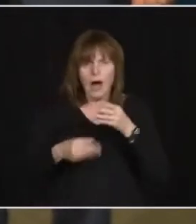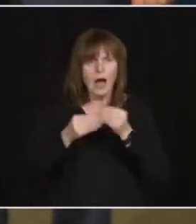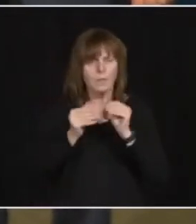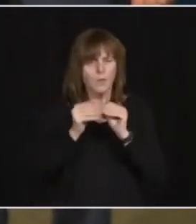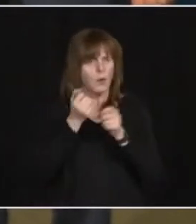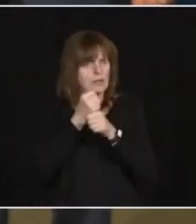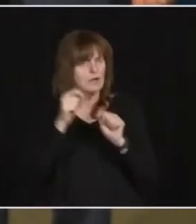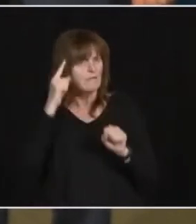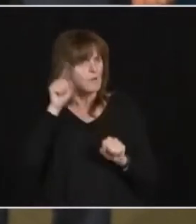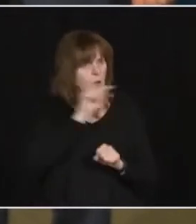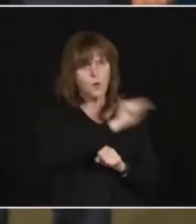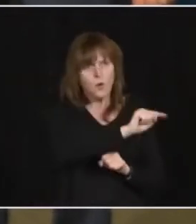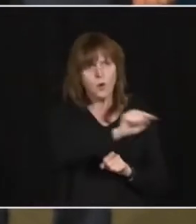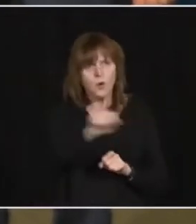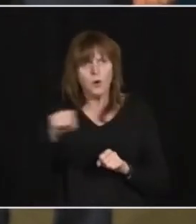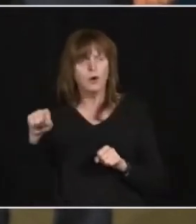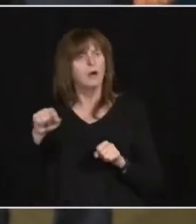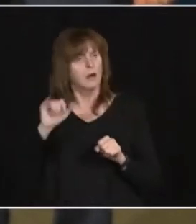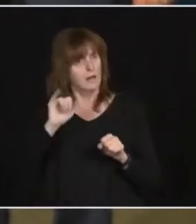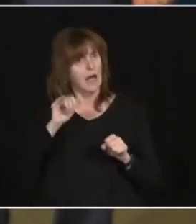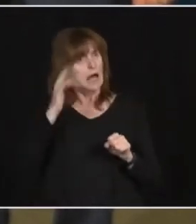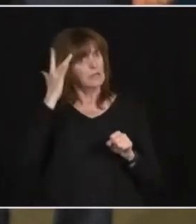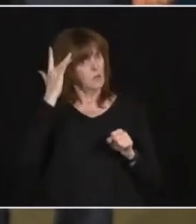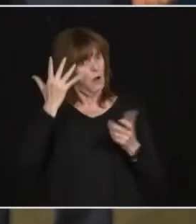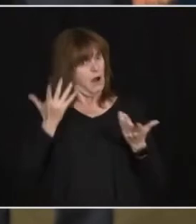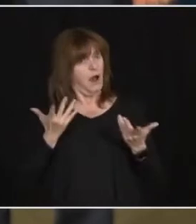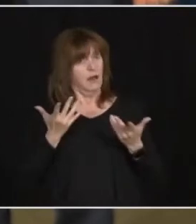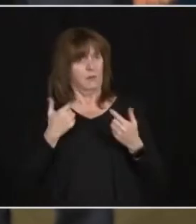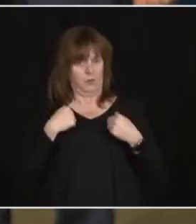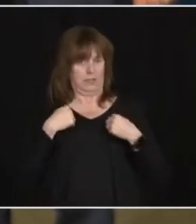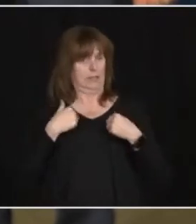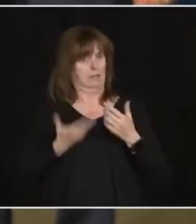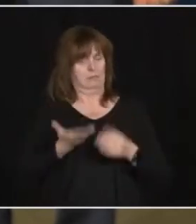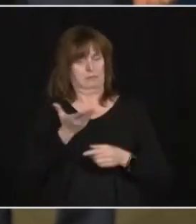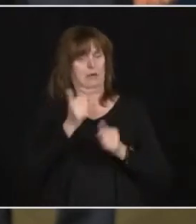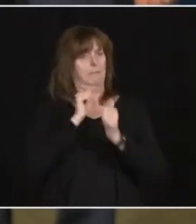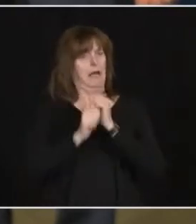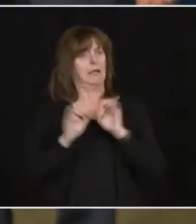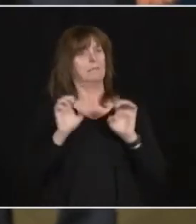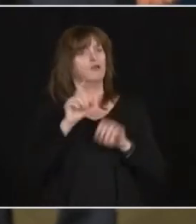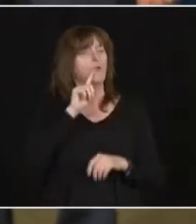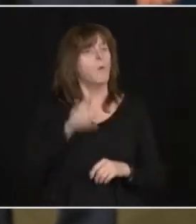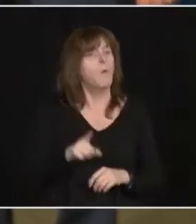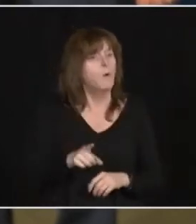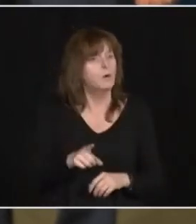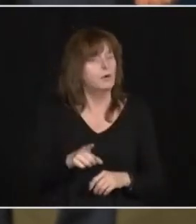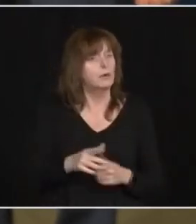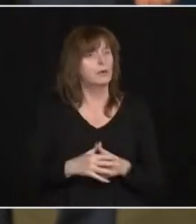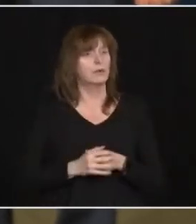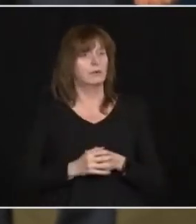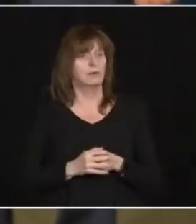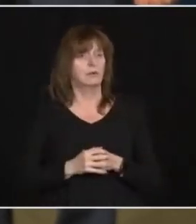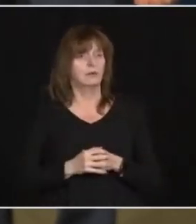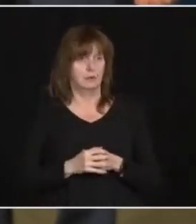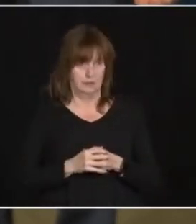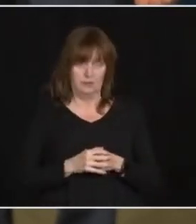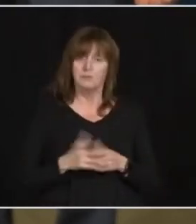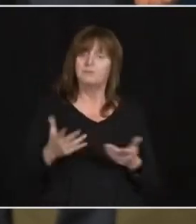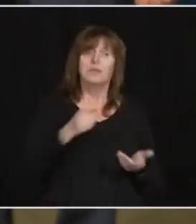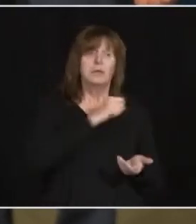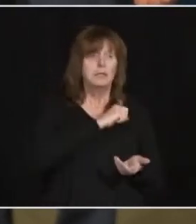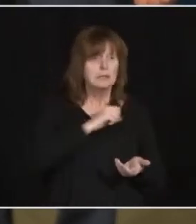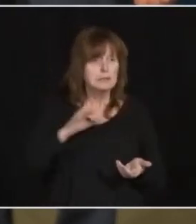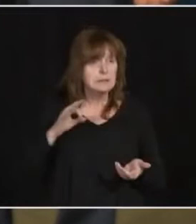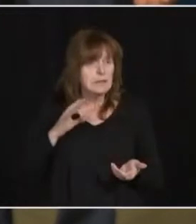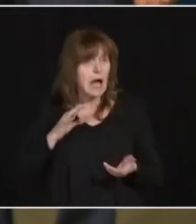that is why the emergency order has been declared. For the staff in the long-term care homes